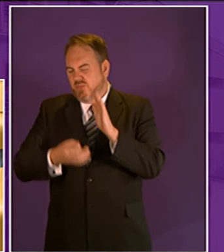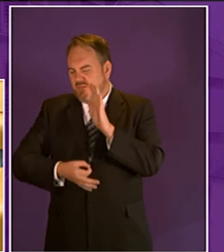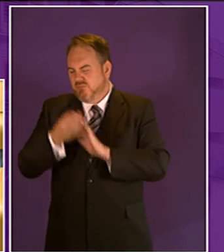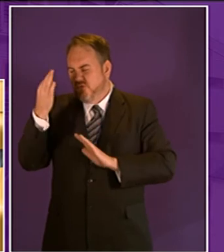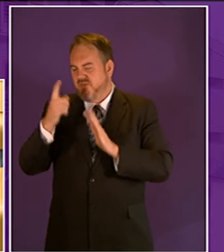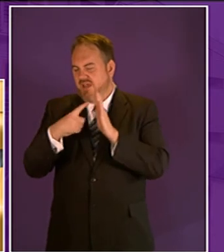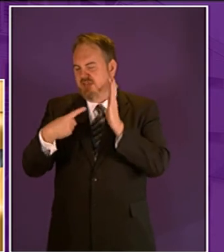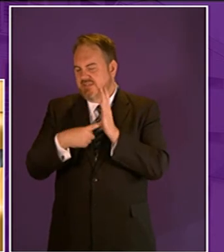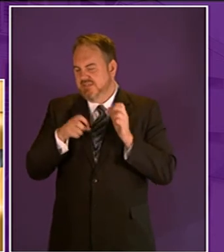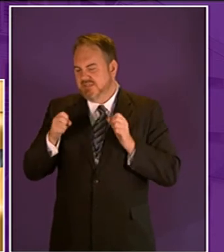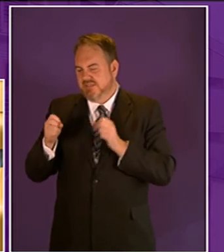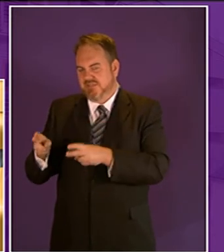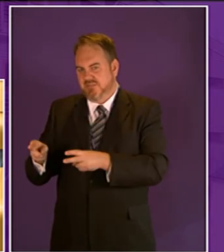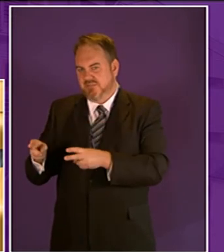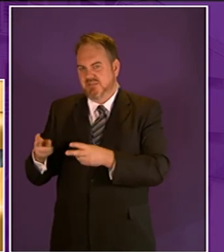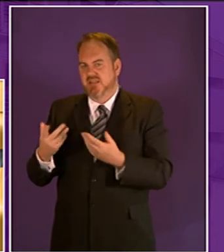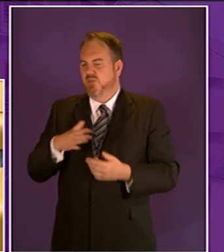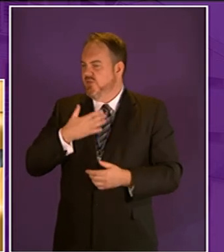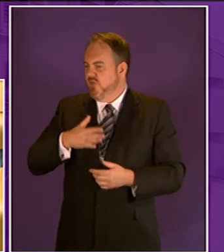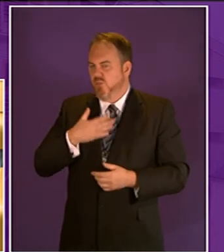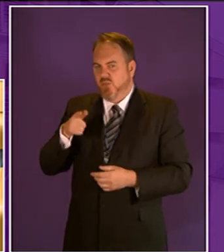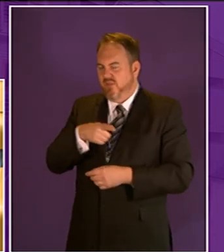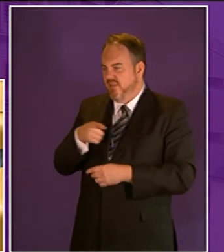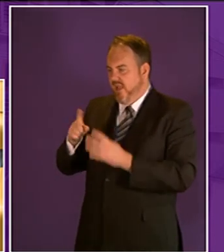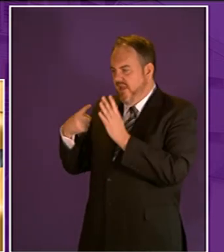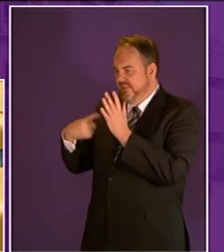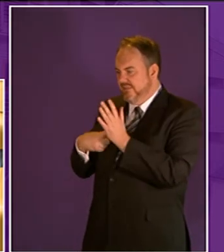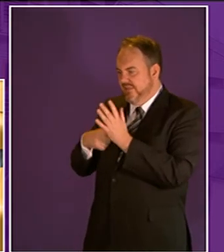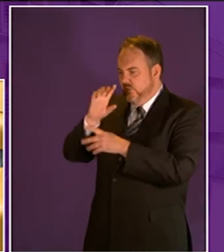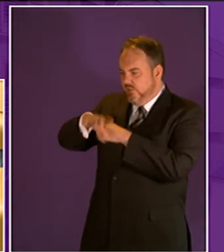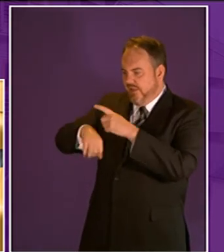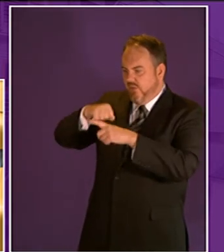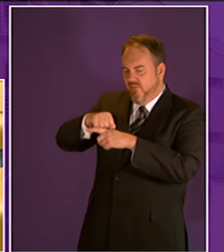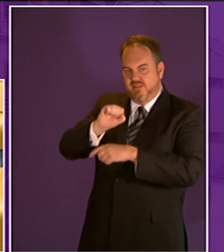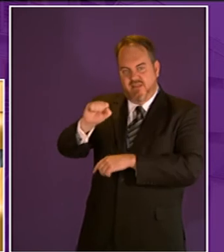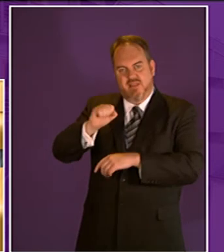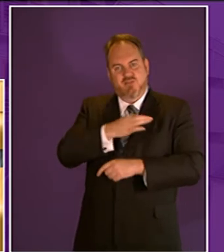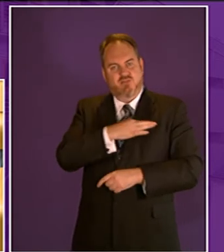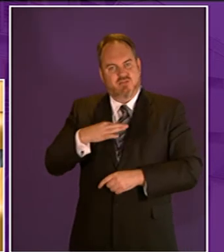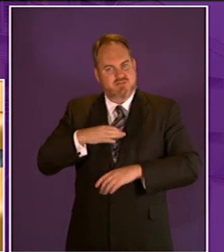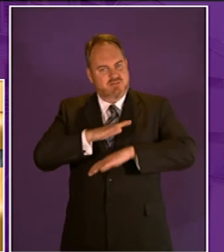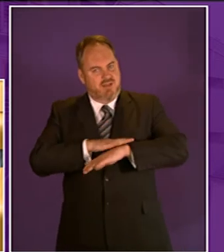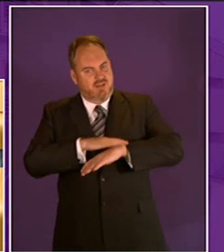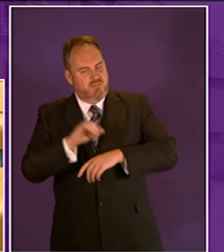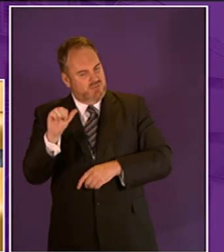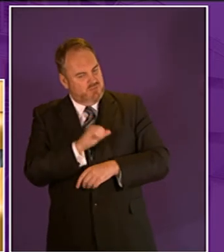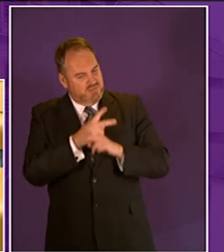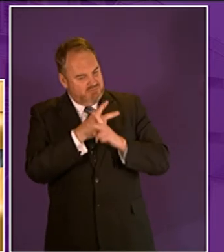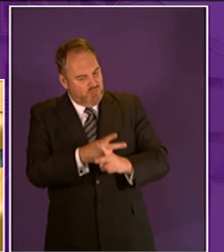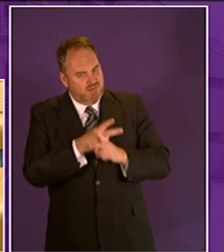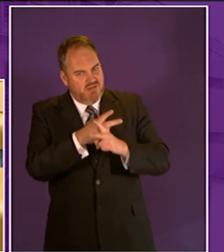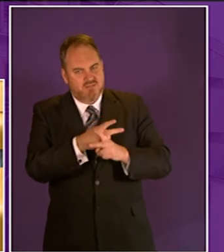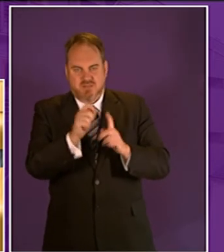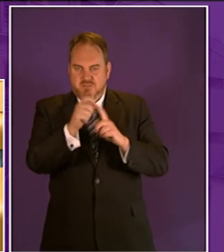IT systems won't have a negative impact on the workload of healthcare professionals? And what further engagement will be